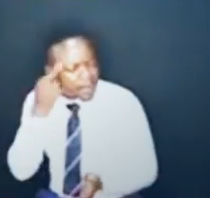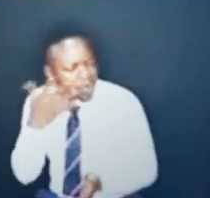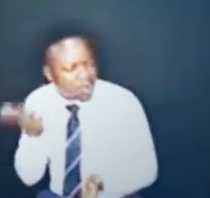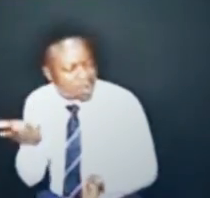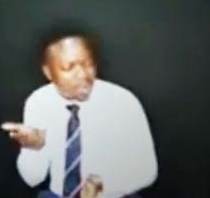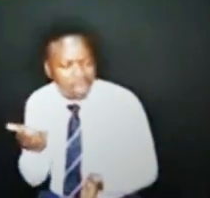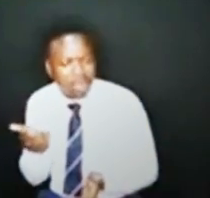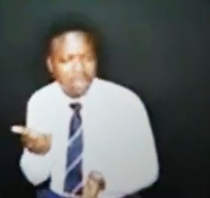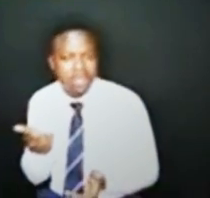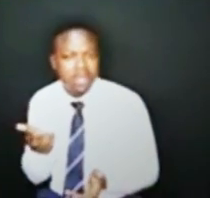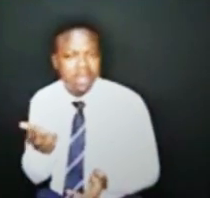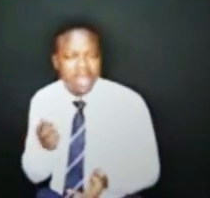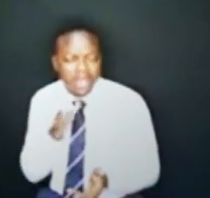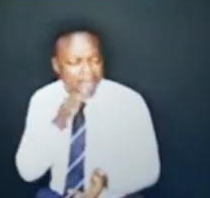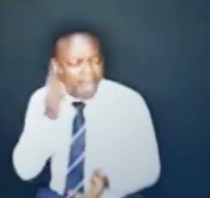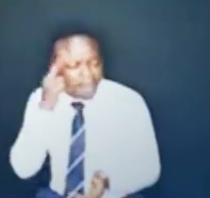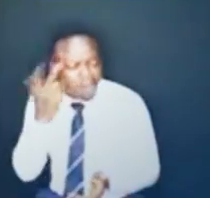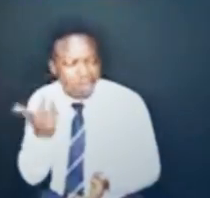She